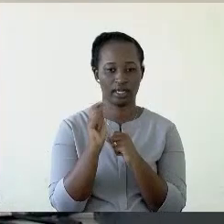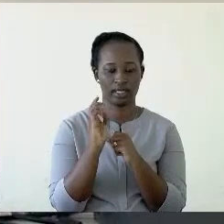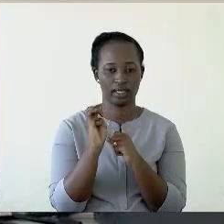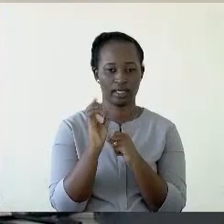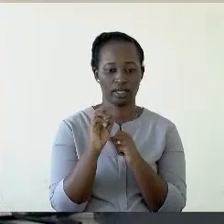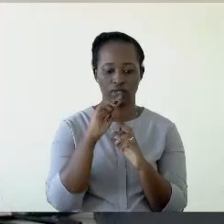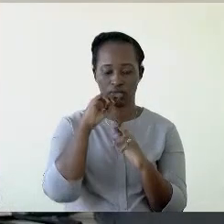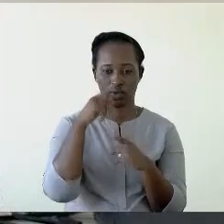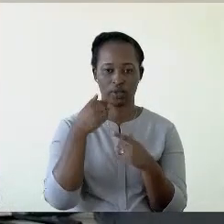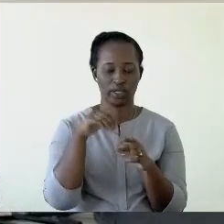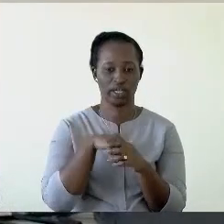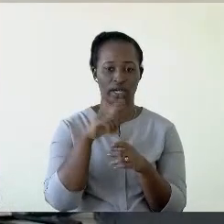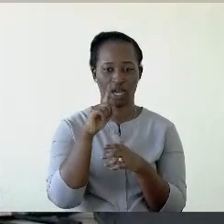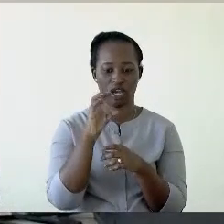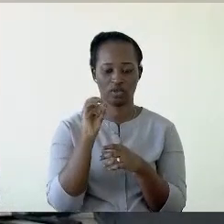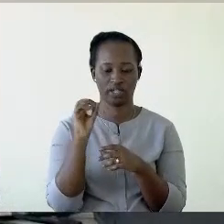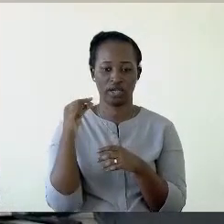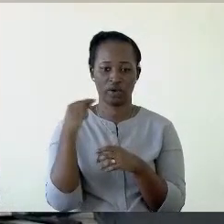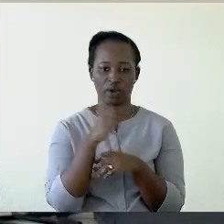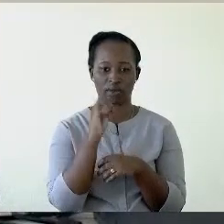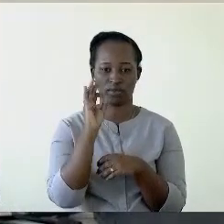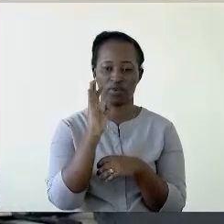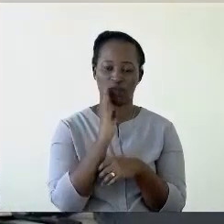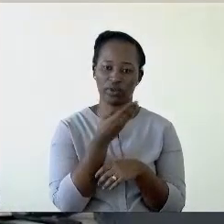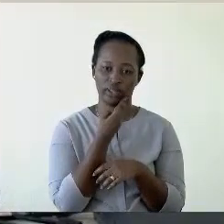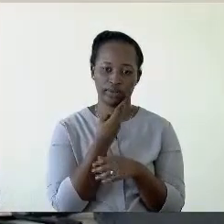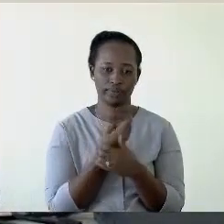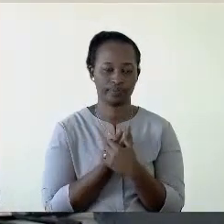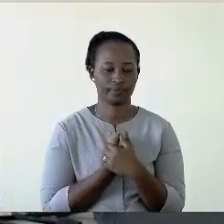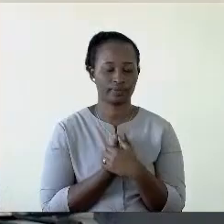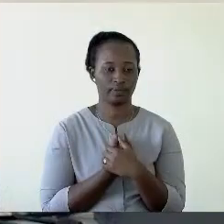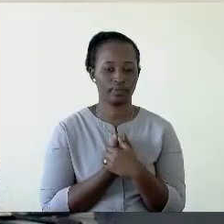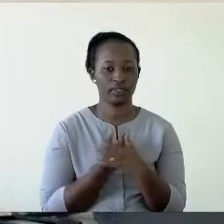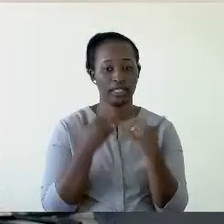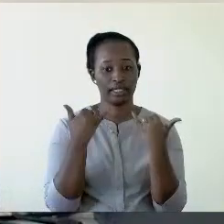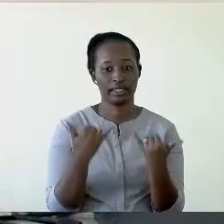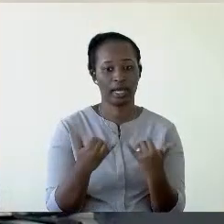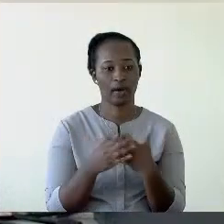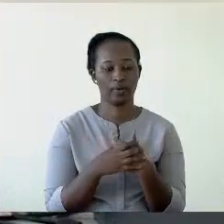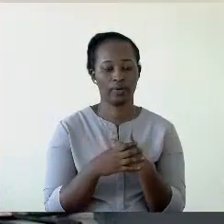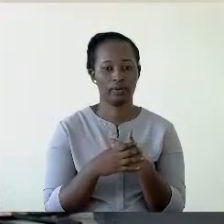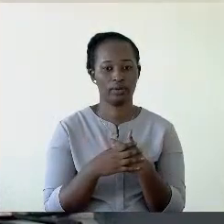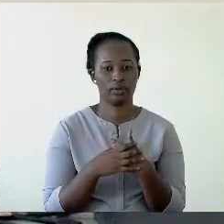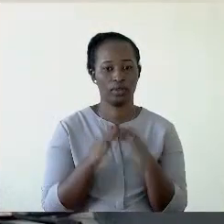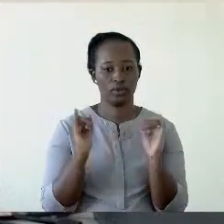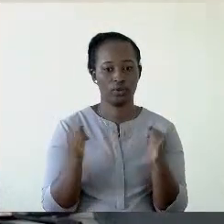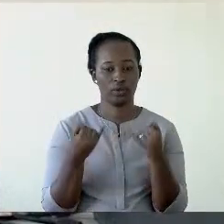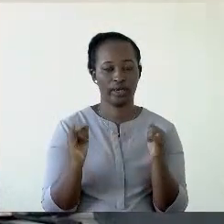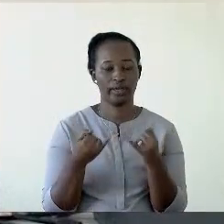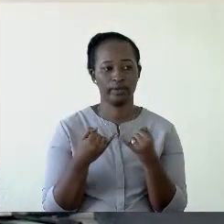grams of water. Okay? Good. Now, let us